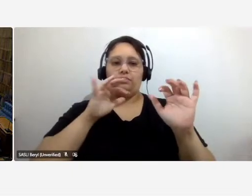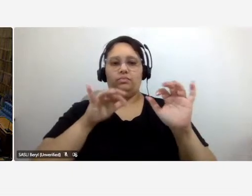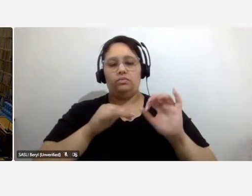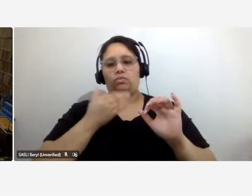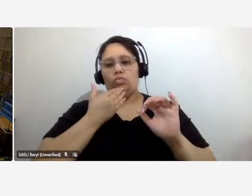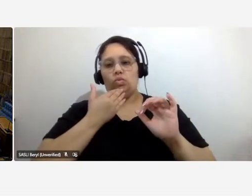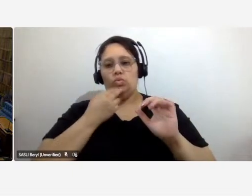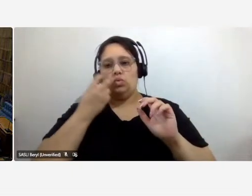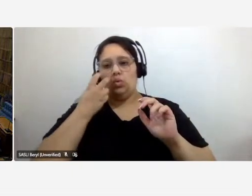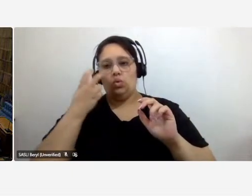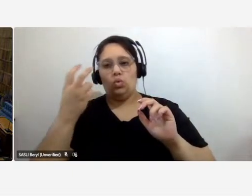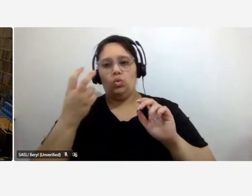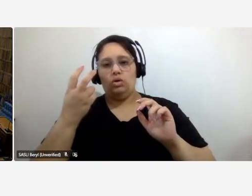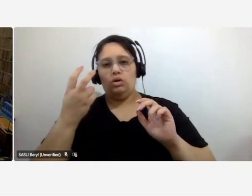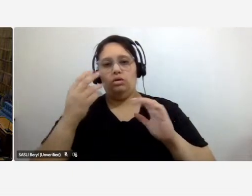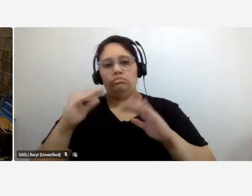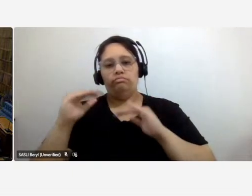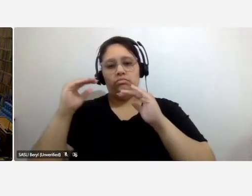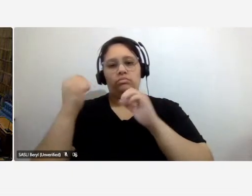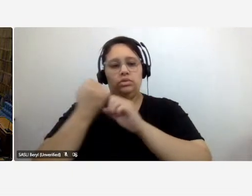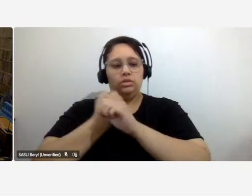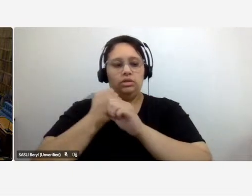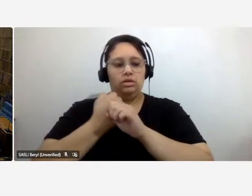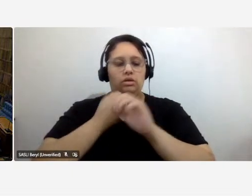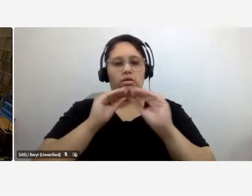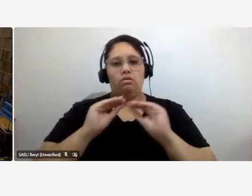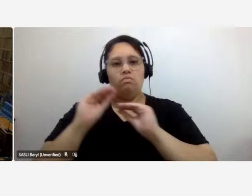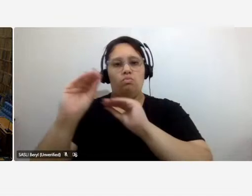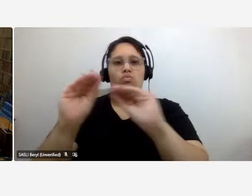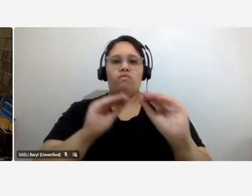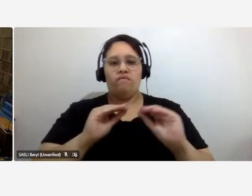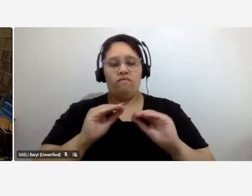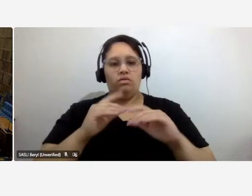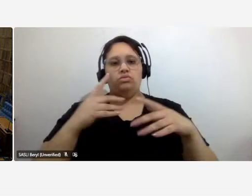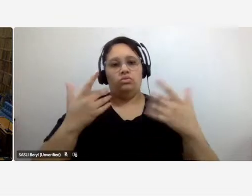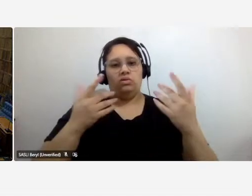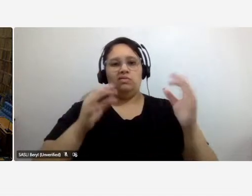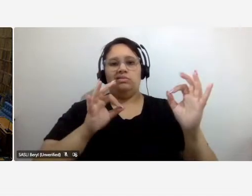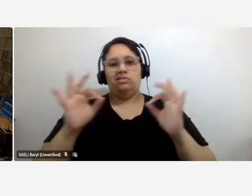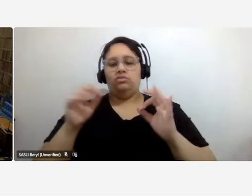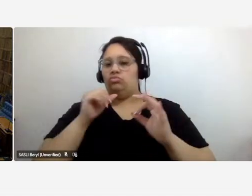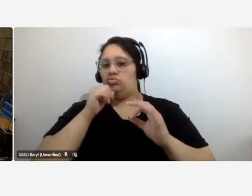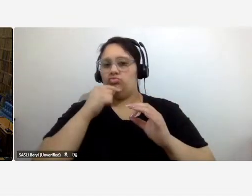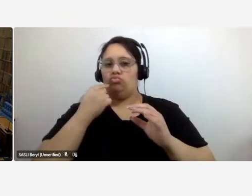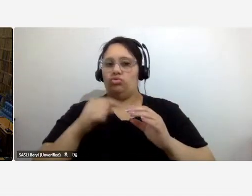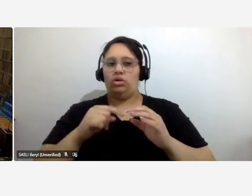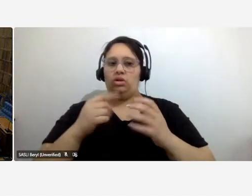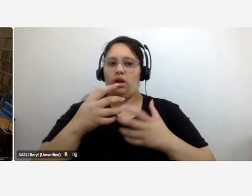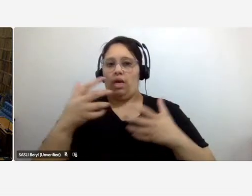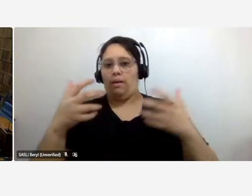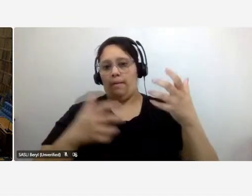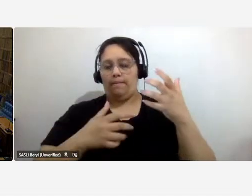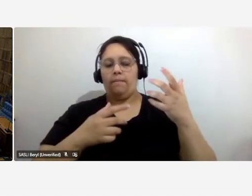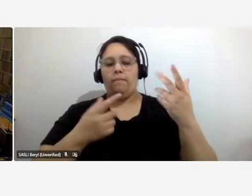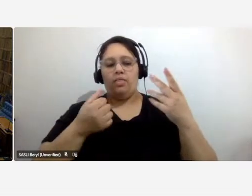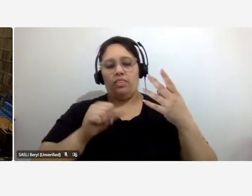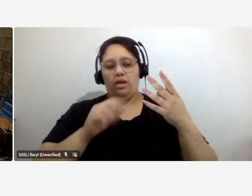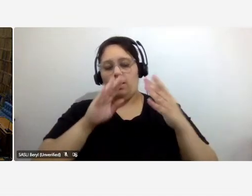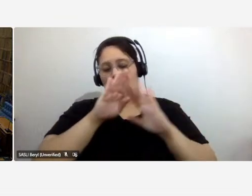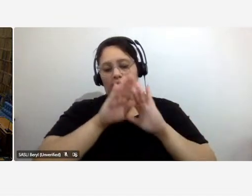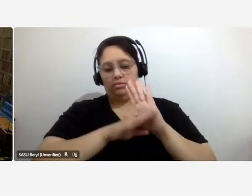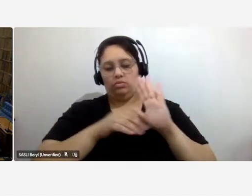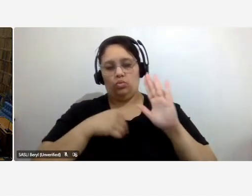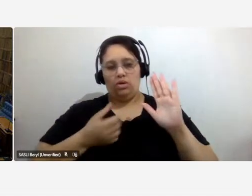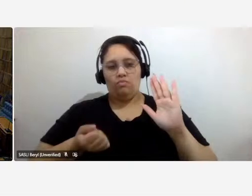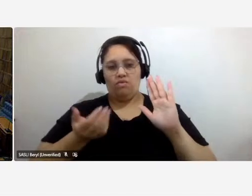are looking towards enhancing their careers and moving around. So that doesn't seem to be out of sync. Just looking at the list, which we can